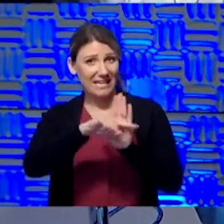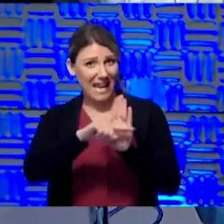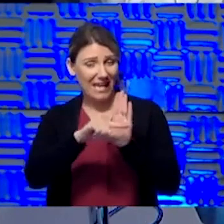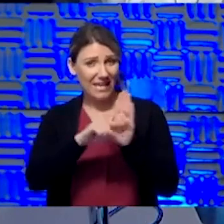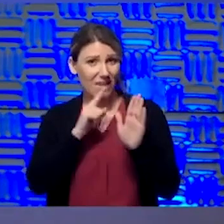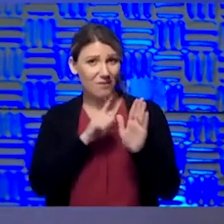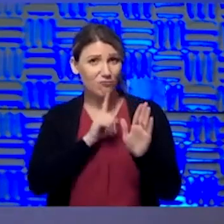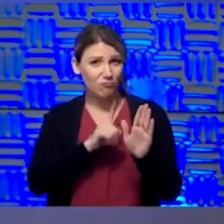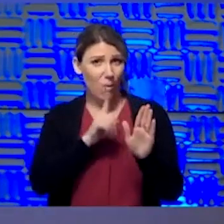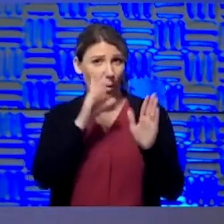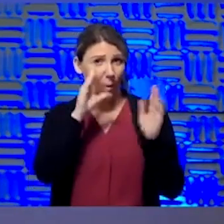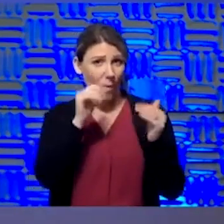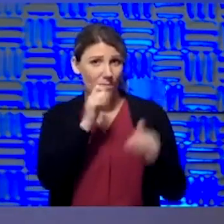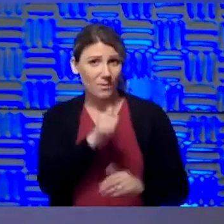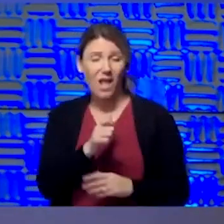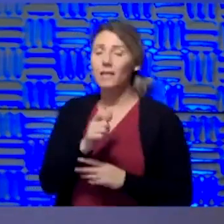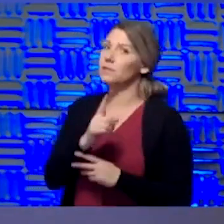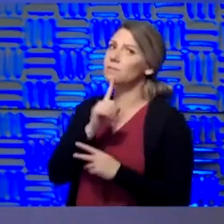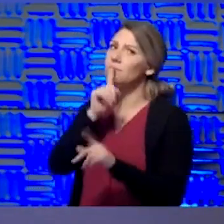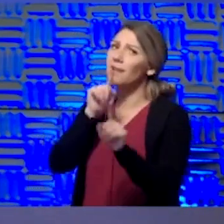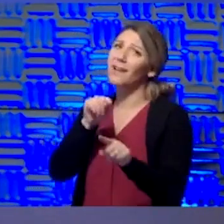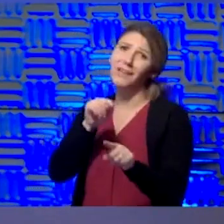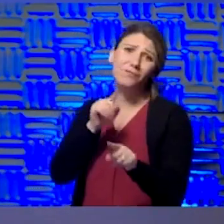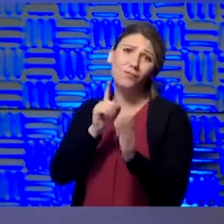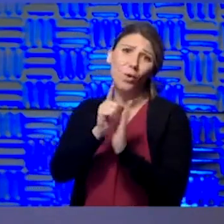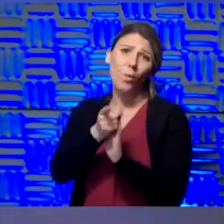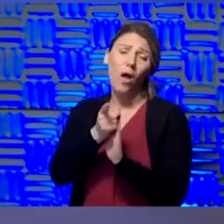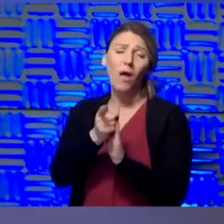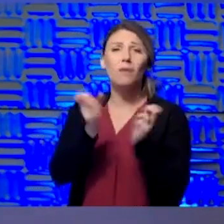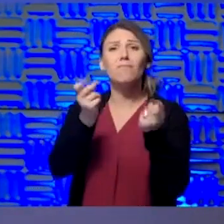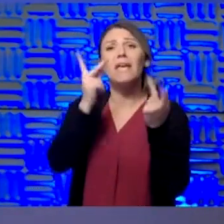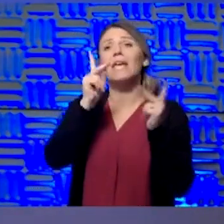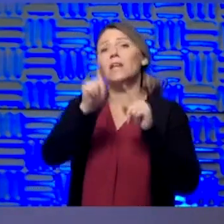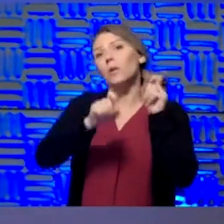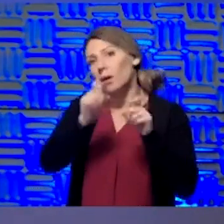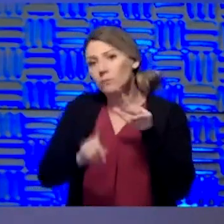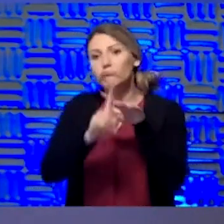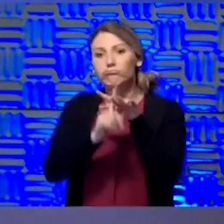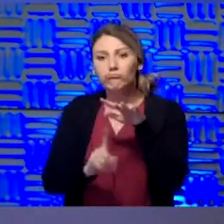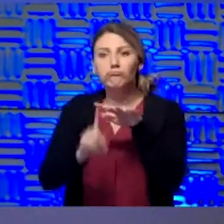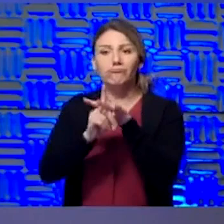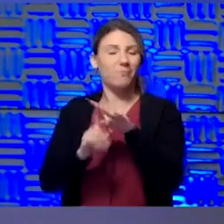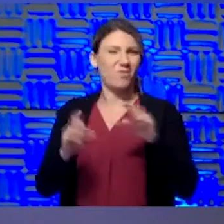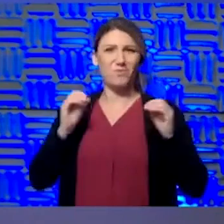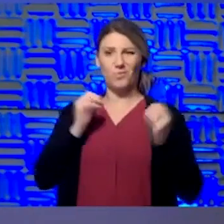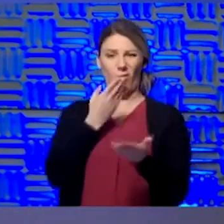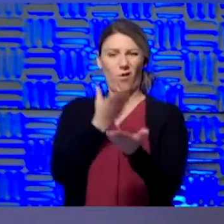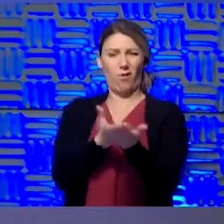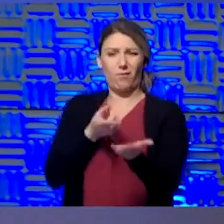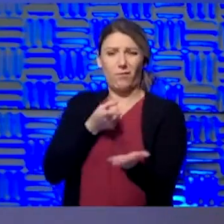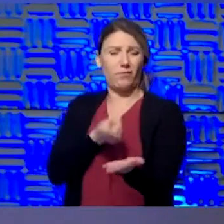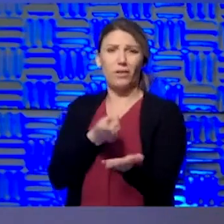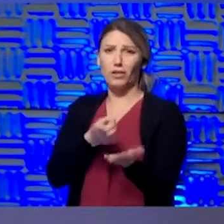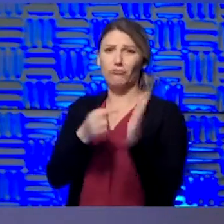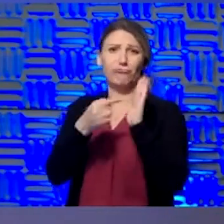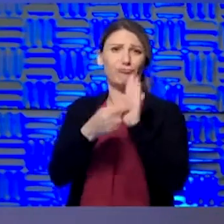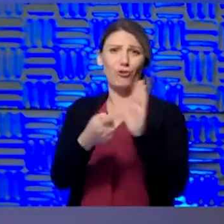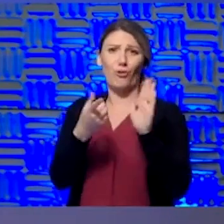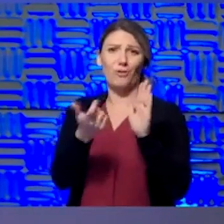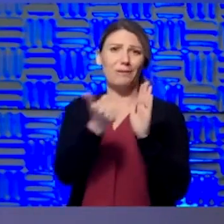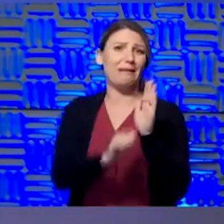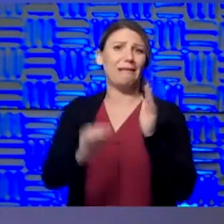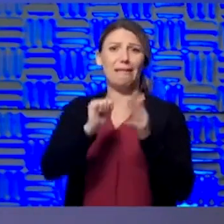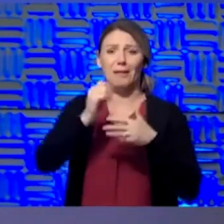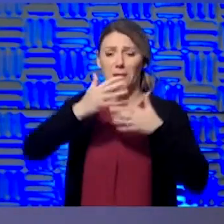answered a while because this question has come up, and certainly a lot of social media about it. There's no compelling evidence. There's no evidence that this is actually any